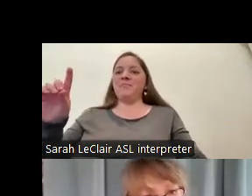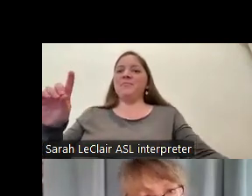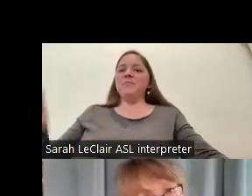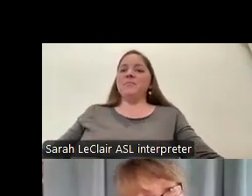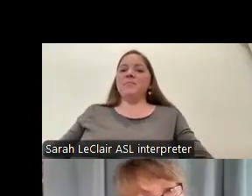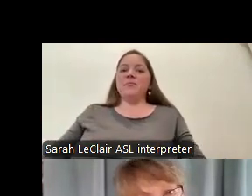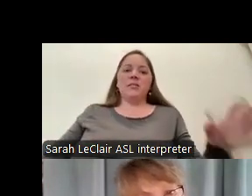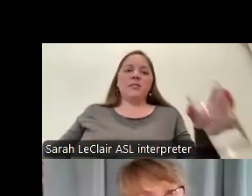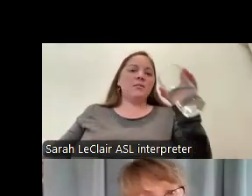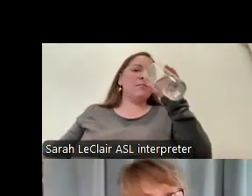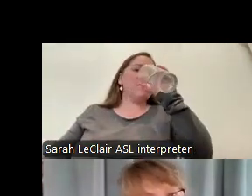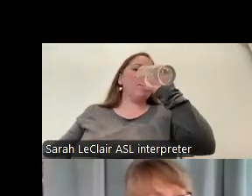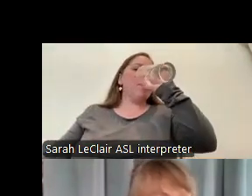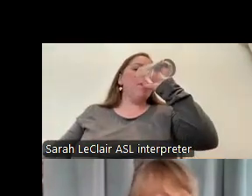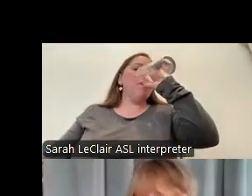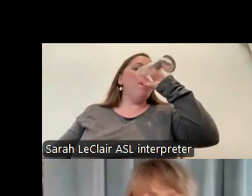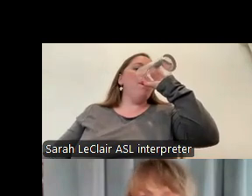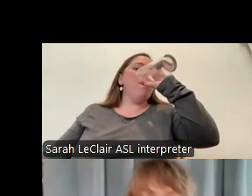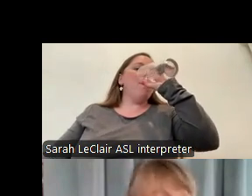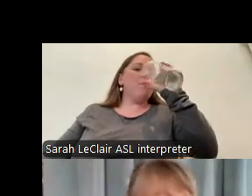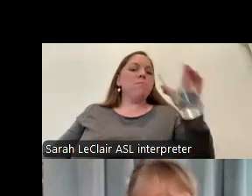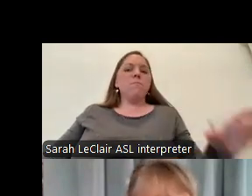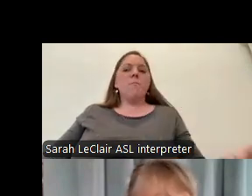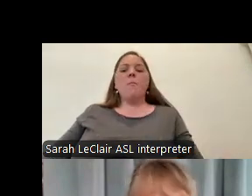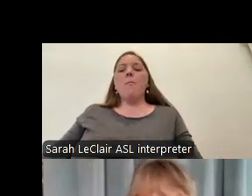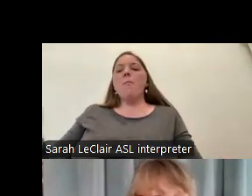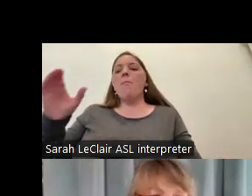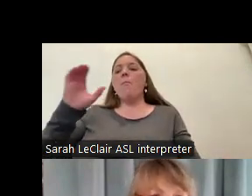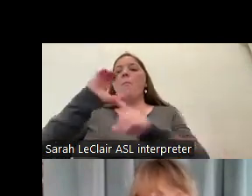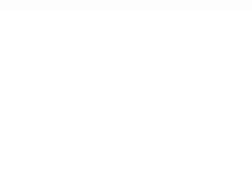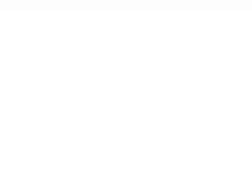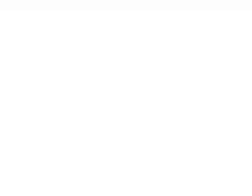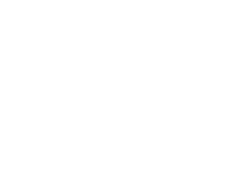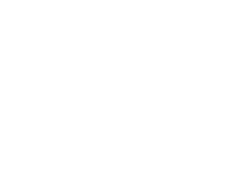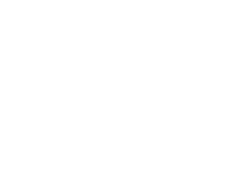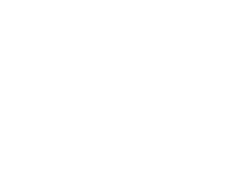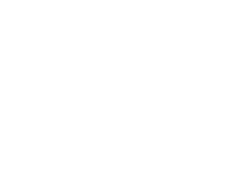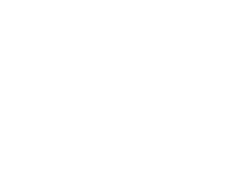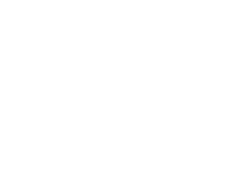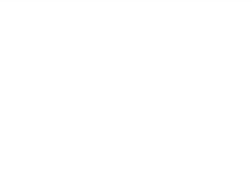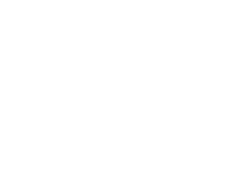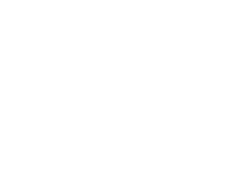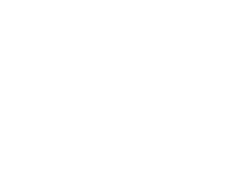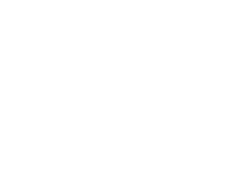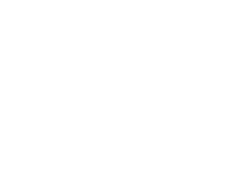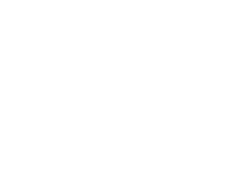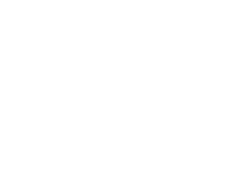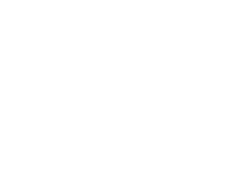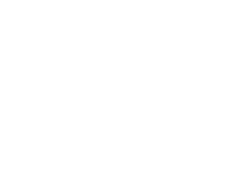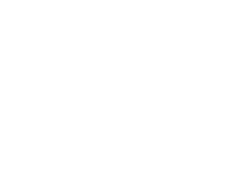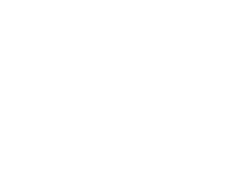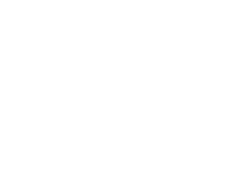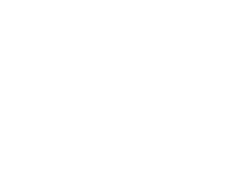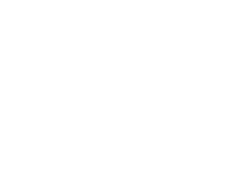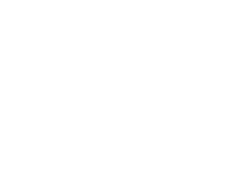stands for Cultural Competence Reducing Disparities. And this is The group that I belong to in my work,